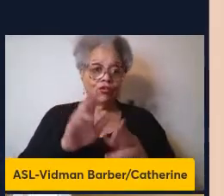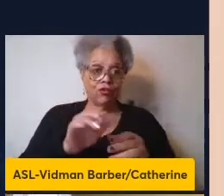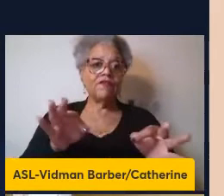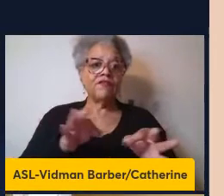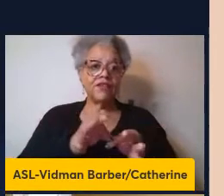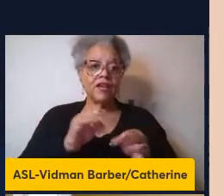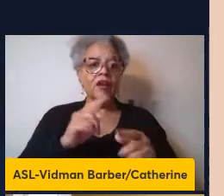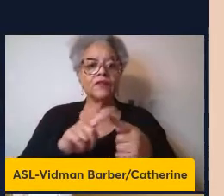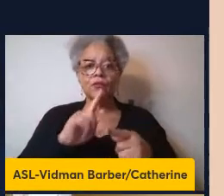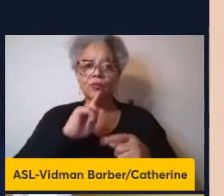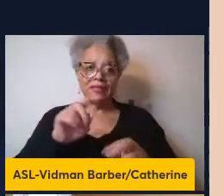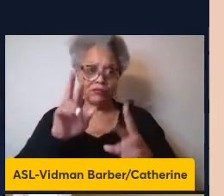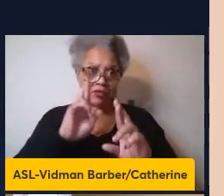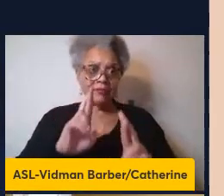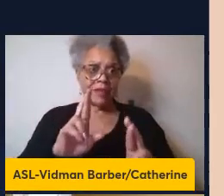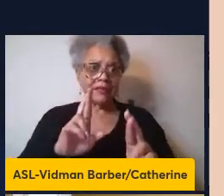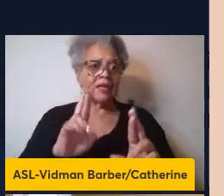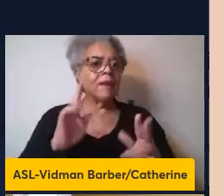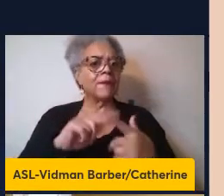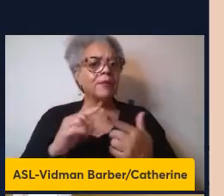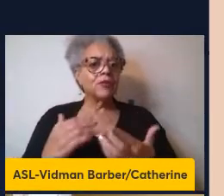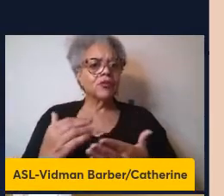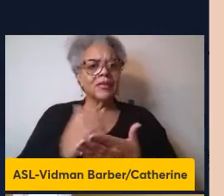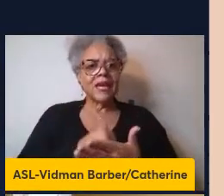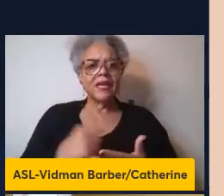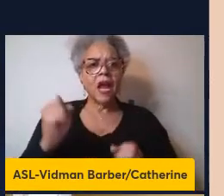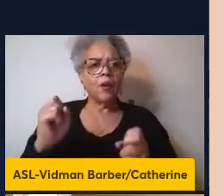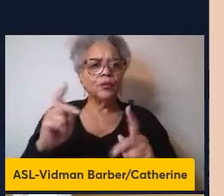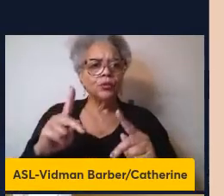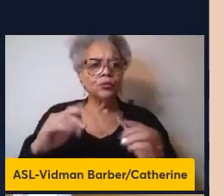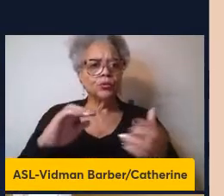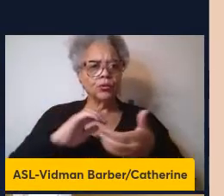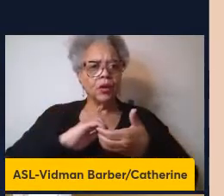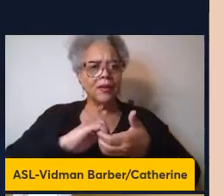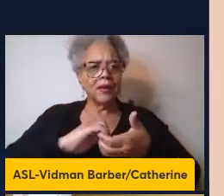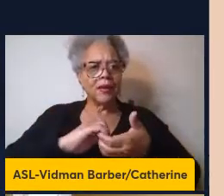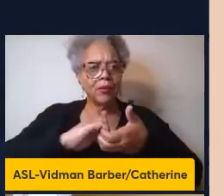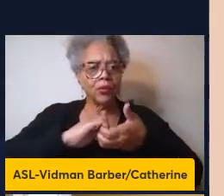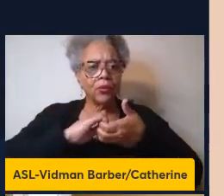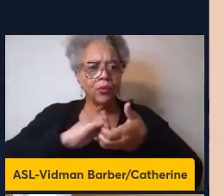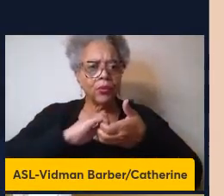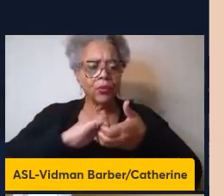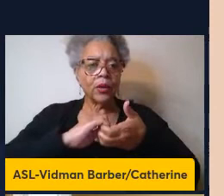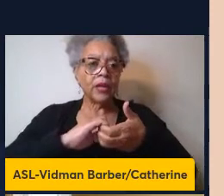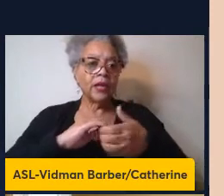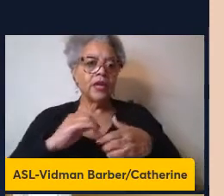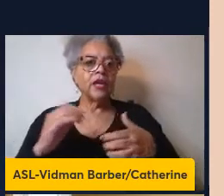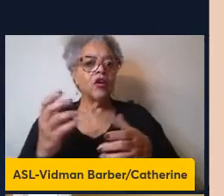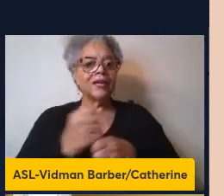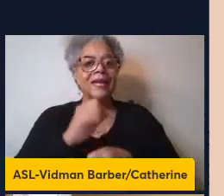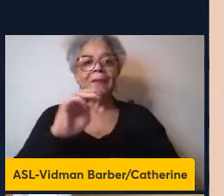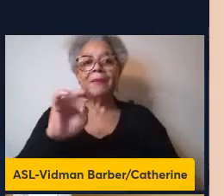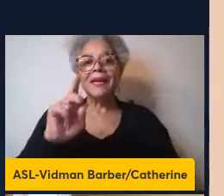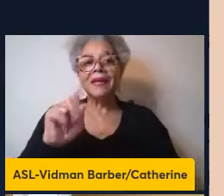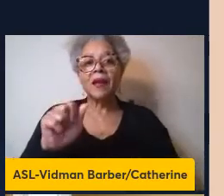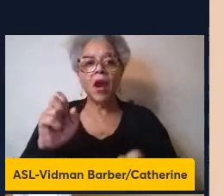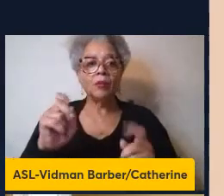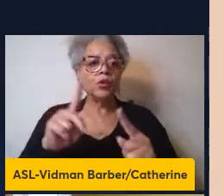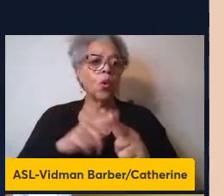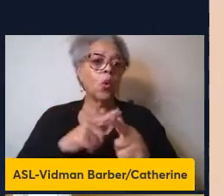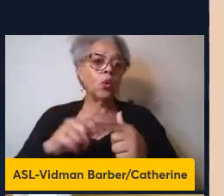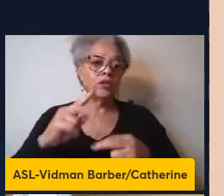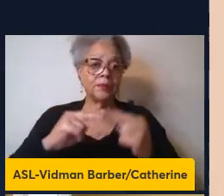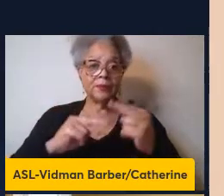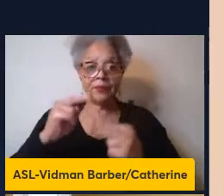really respected one, right? It's to gain opportunities to collaborate, or to, gain media opportunities, or to build a knowledge